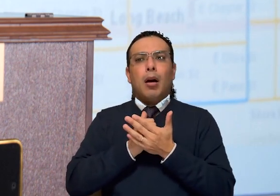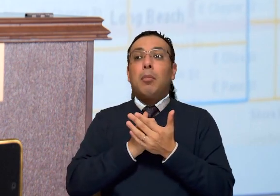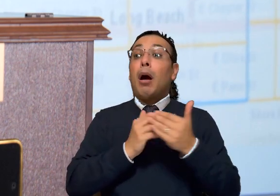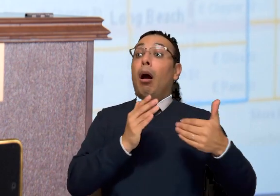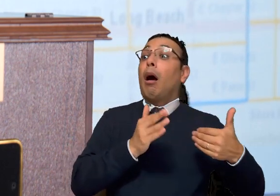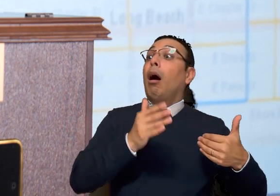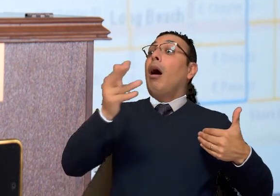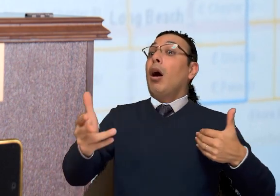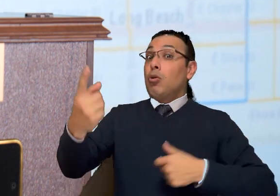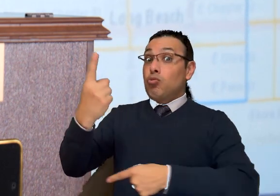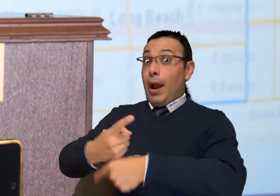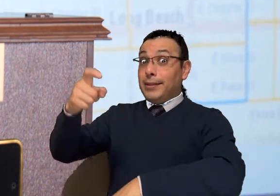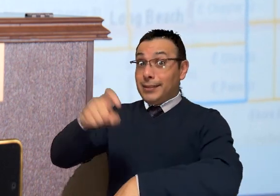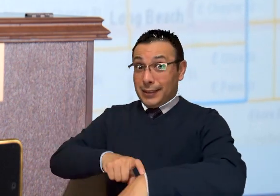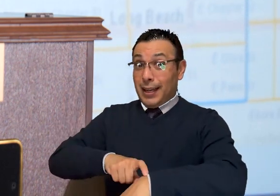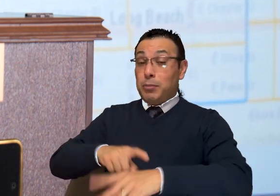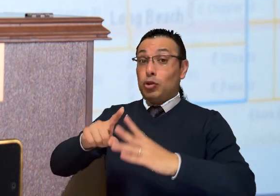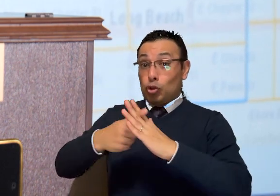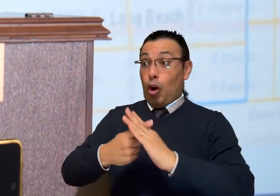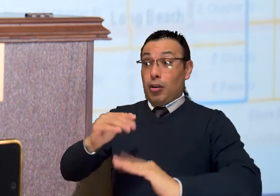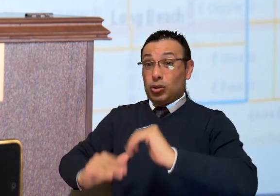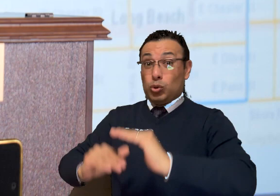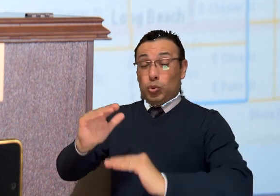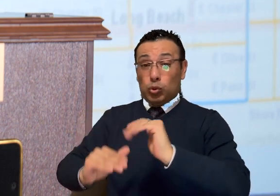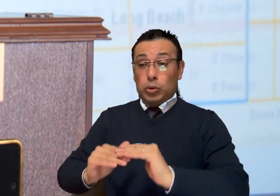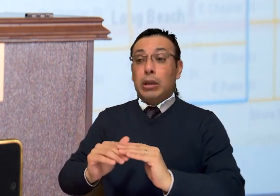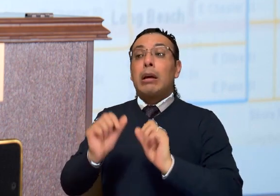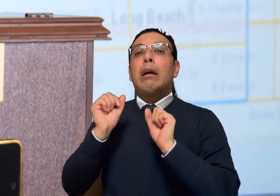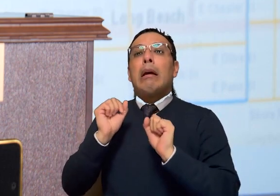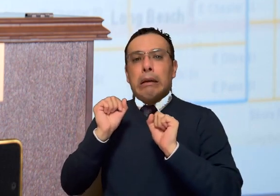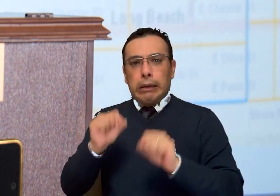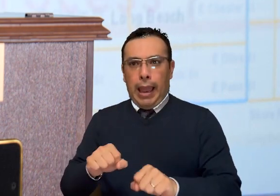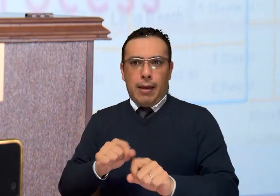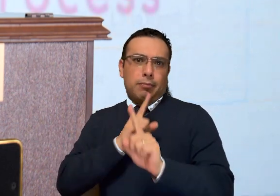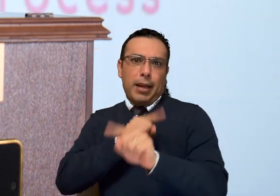provide information on the questions you might have.